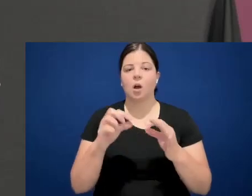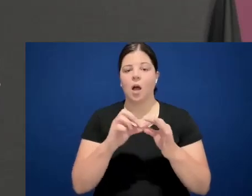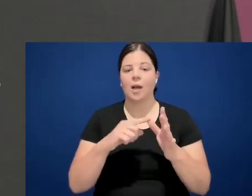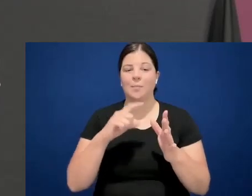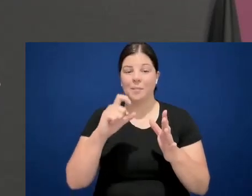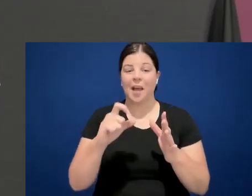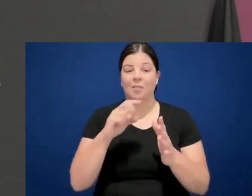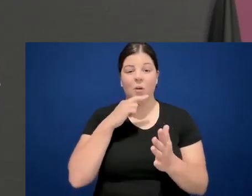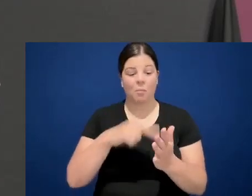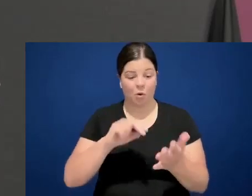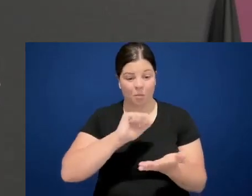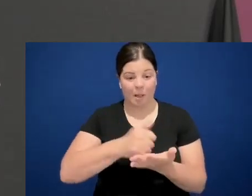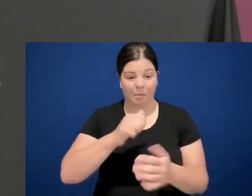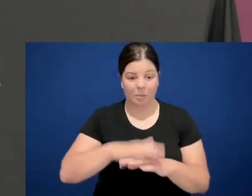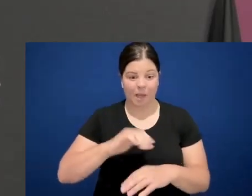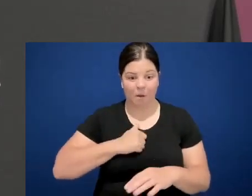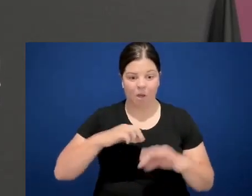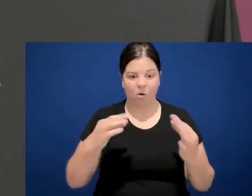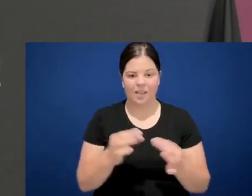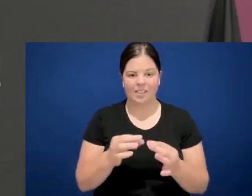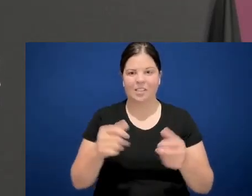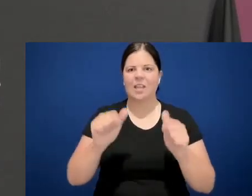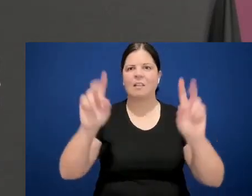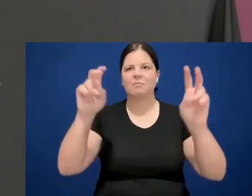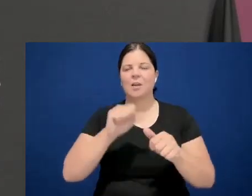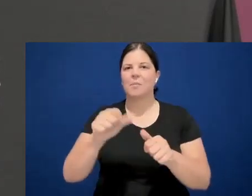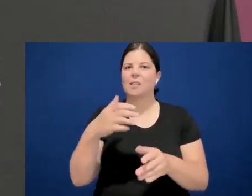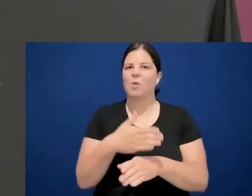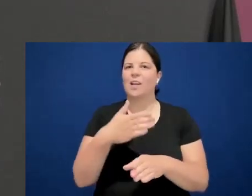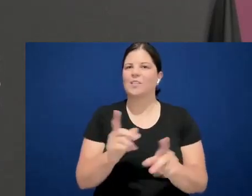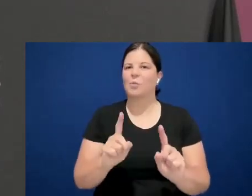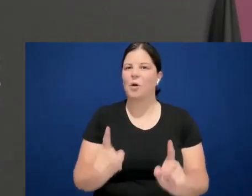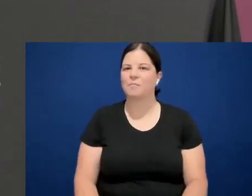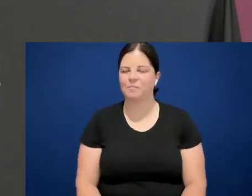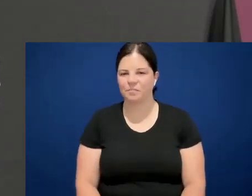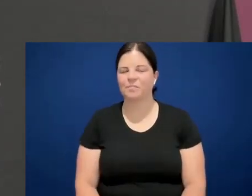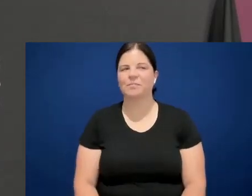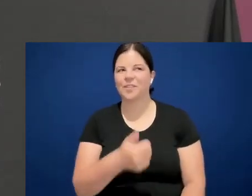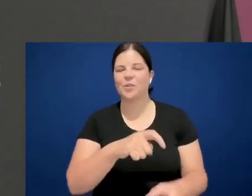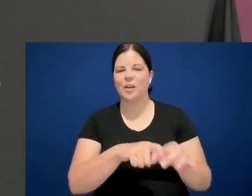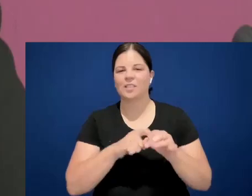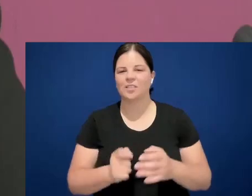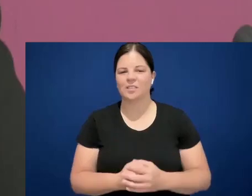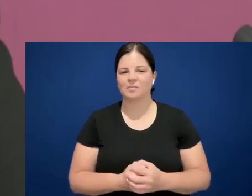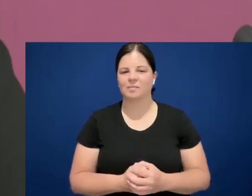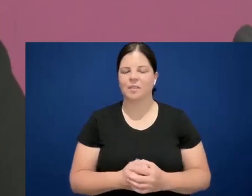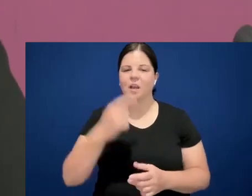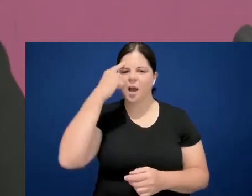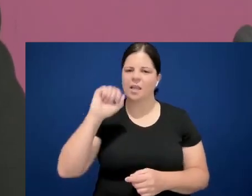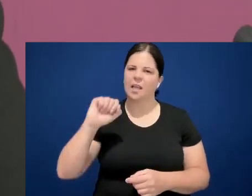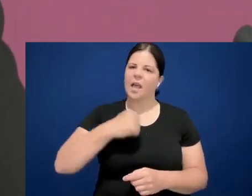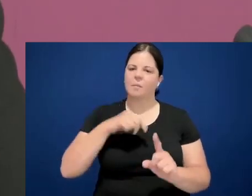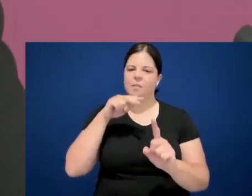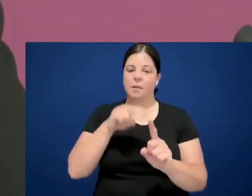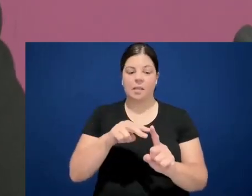them? Great question. I think from our perspective, once we published a